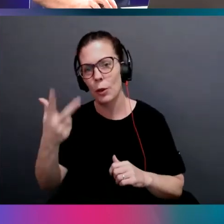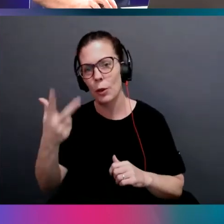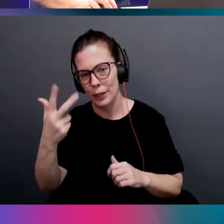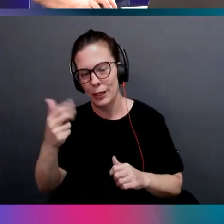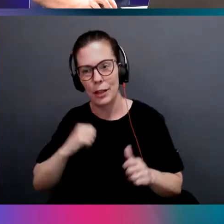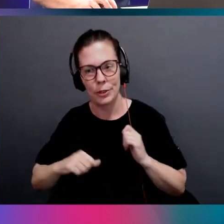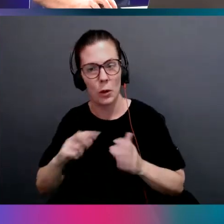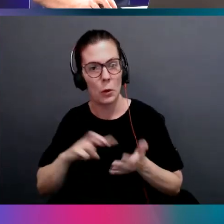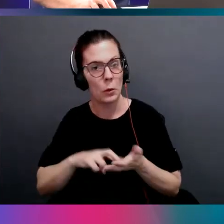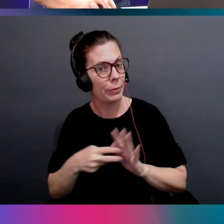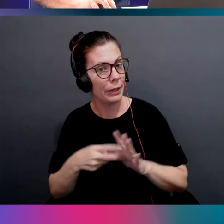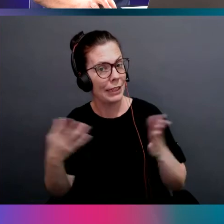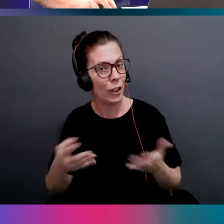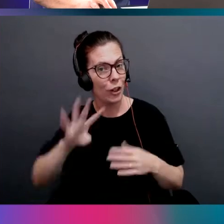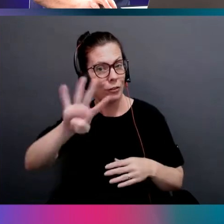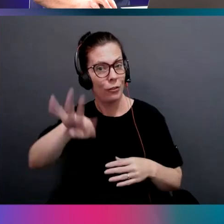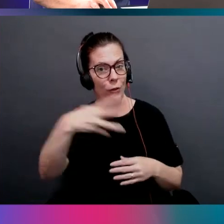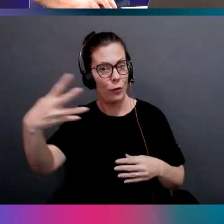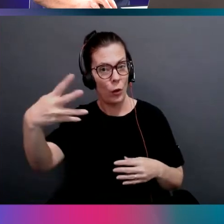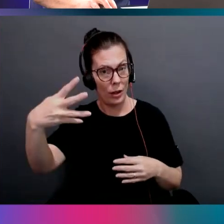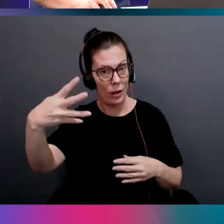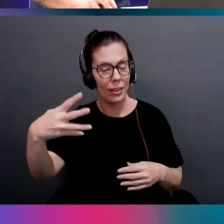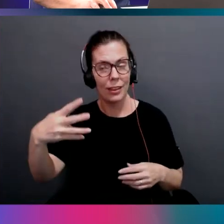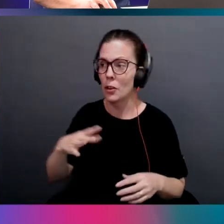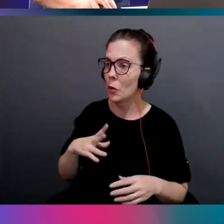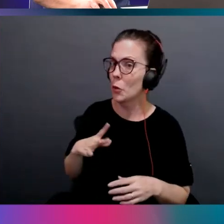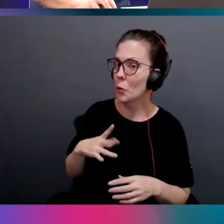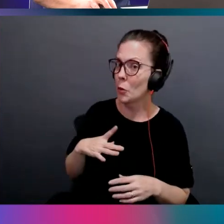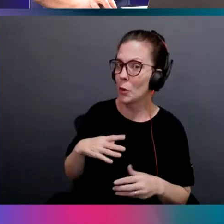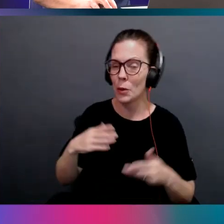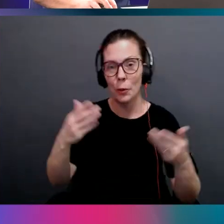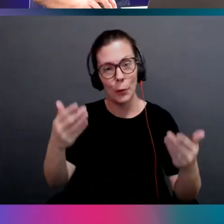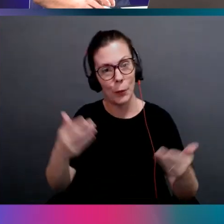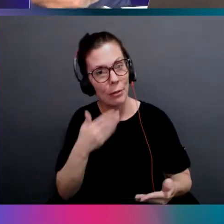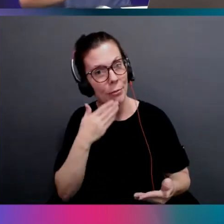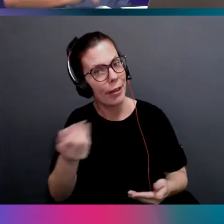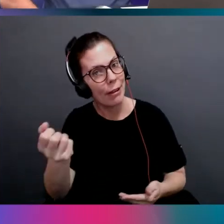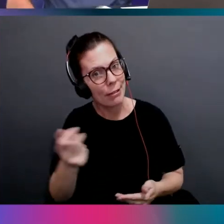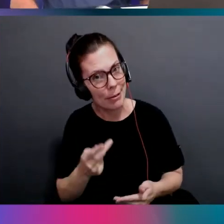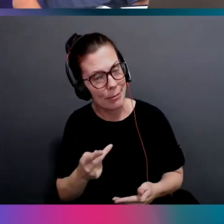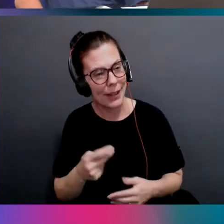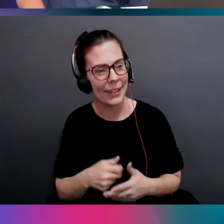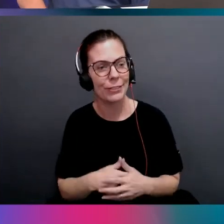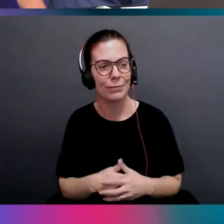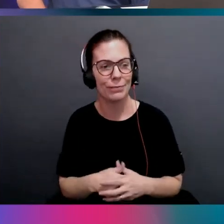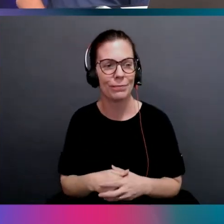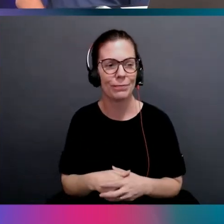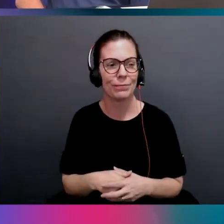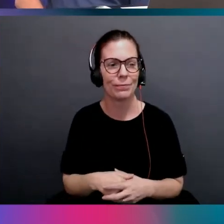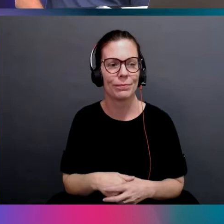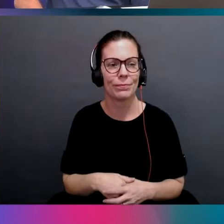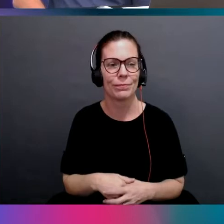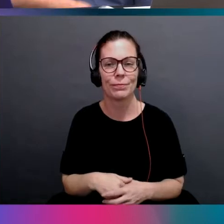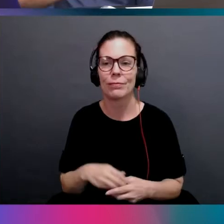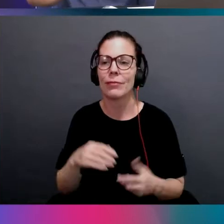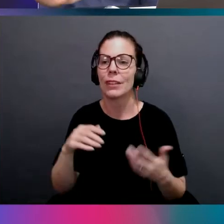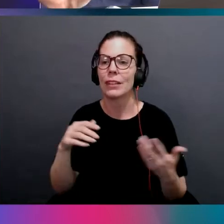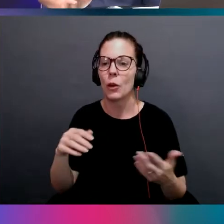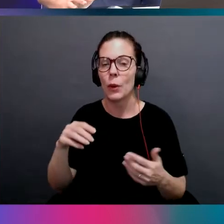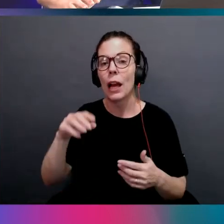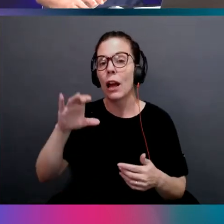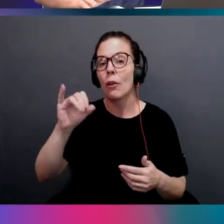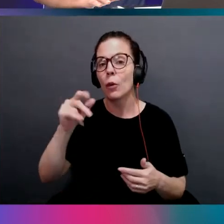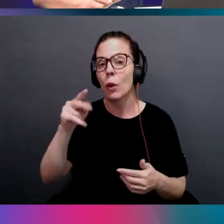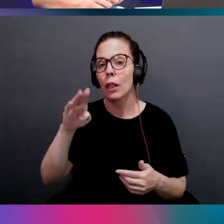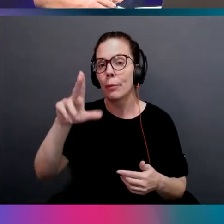they're here for their 4th episode. That's pretty cool. Welcome. Thank you for coming back. Yeah. We just have the Medellin, Colombia people back again this week. I don't